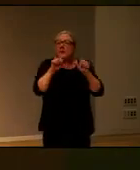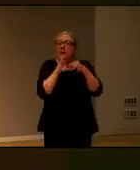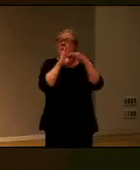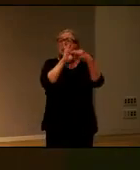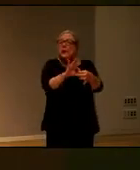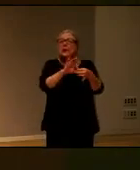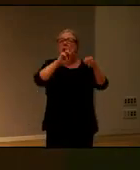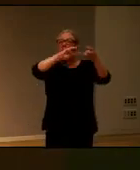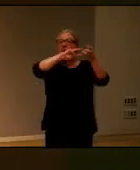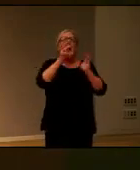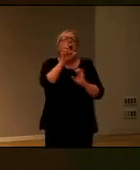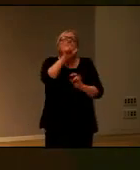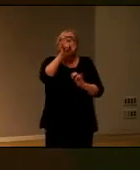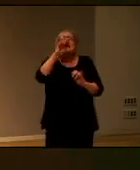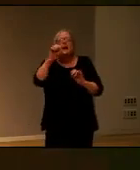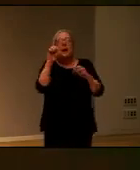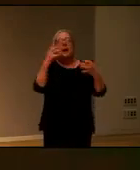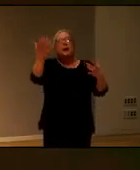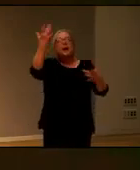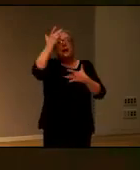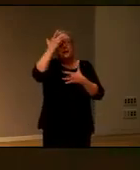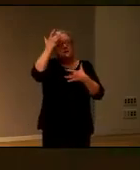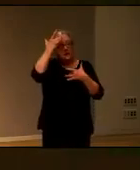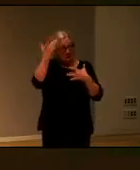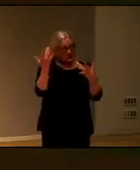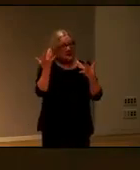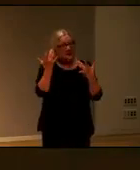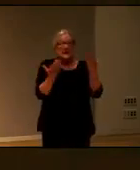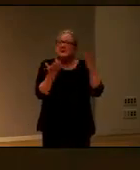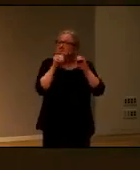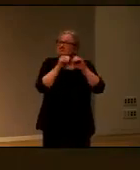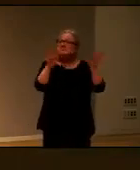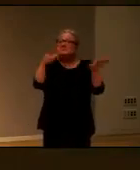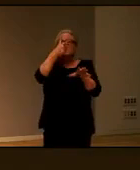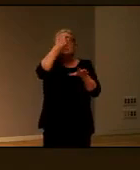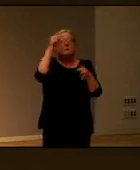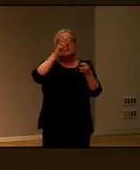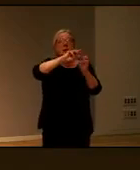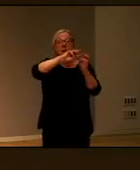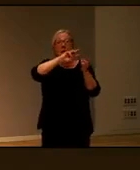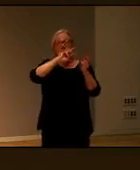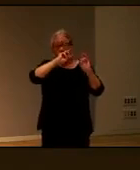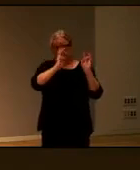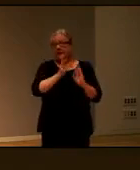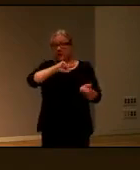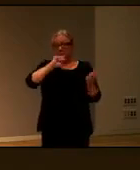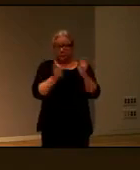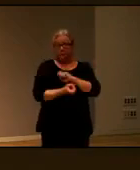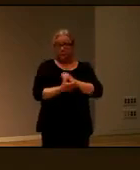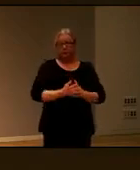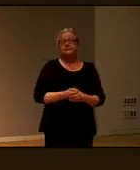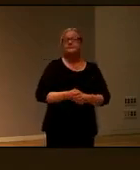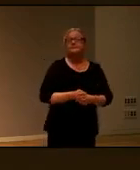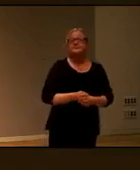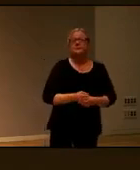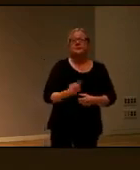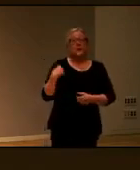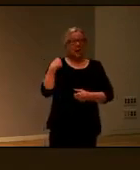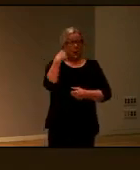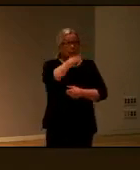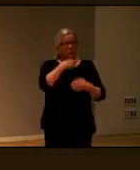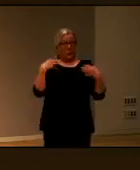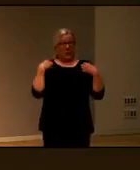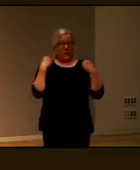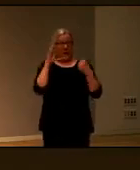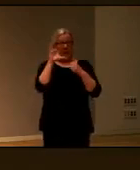as Lyme disease, that could be expanding driven in part by climate change. So we in the healthcare community